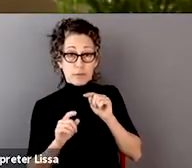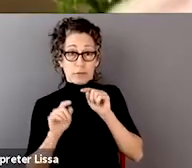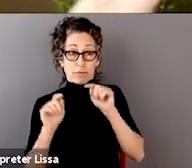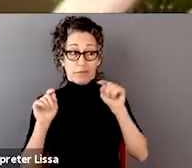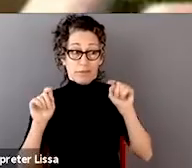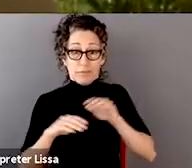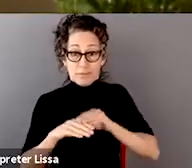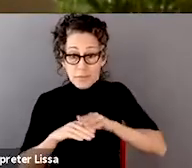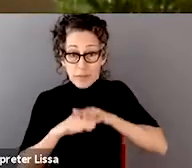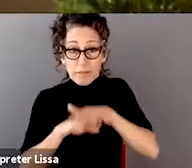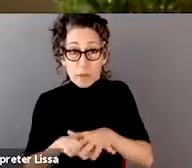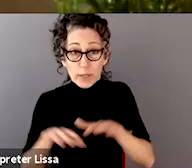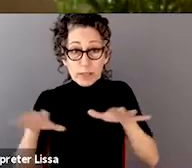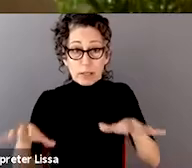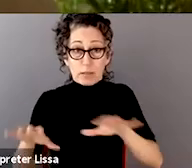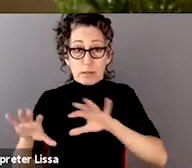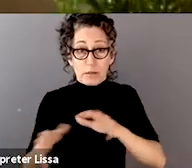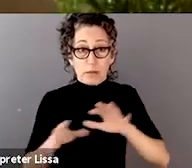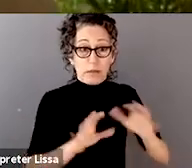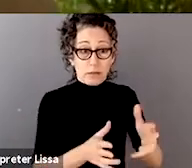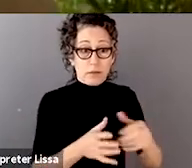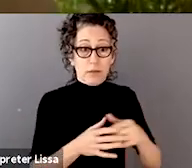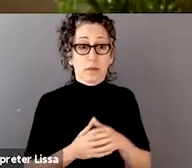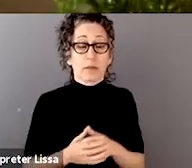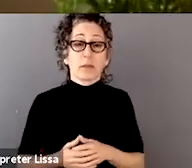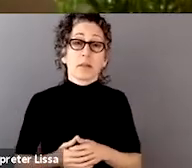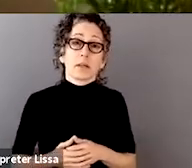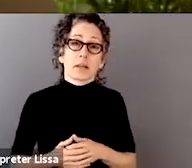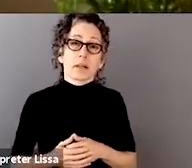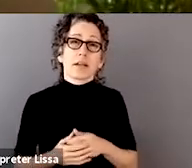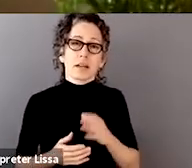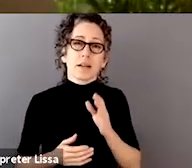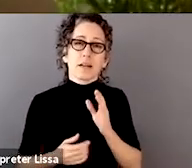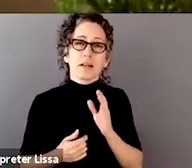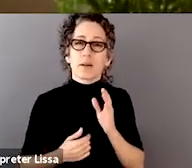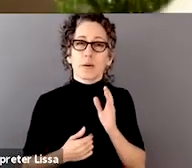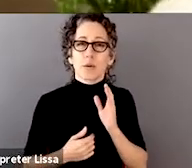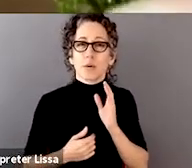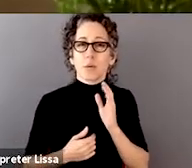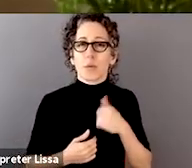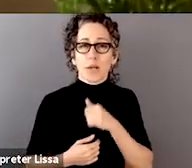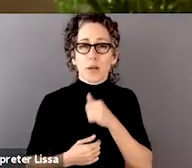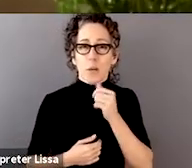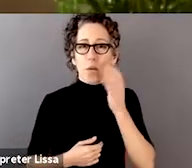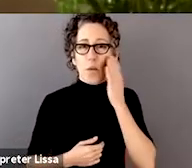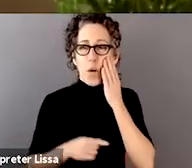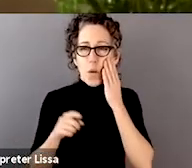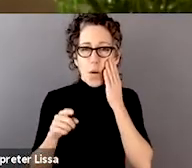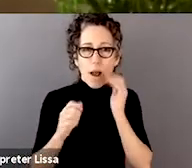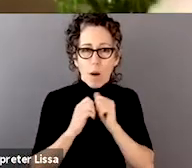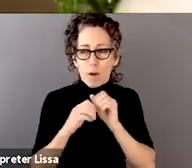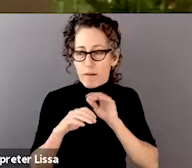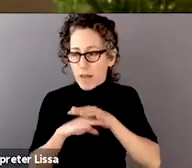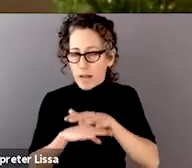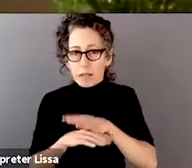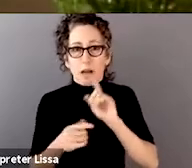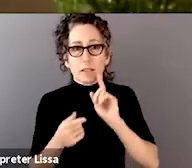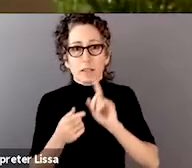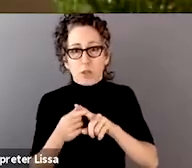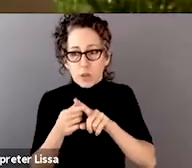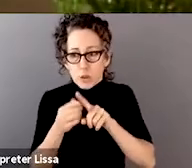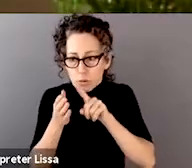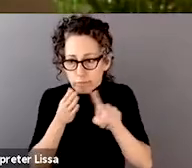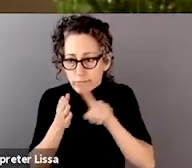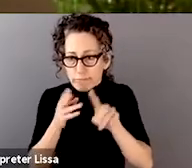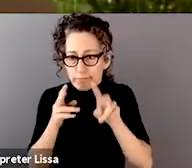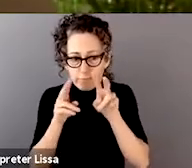it's using a pretty spurious feature, and we would not know unless we sort of probe more into the model or understand how